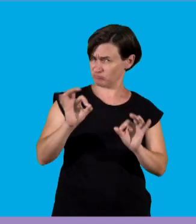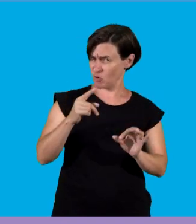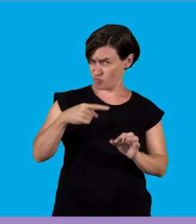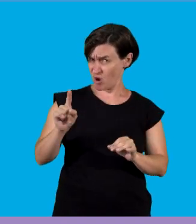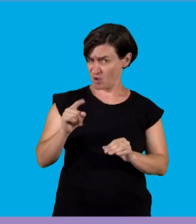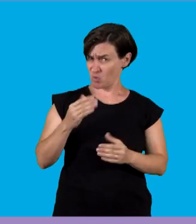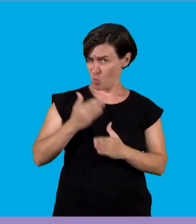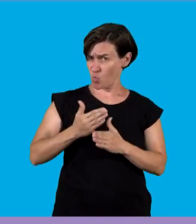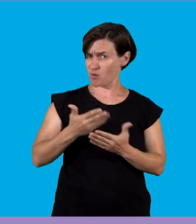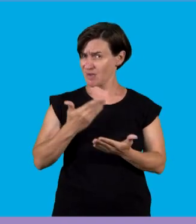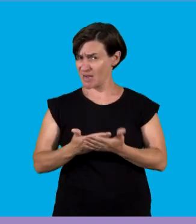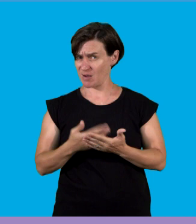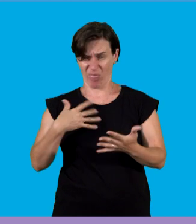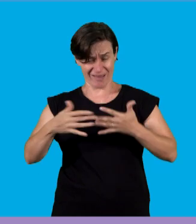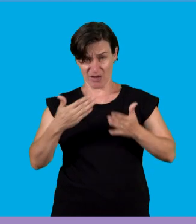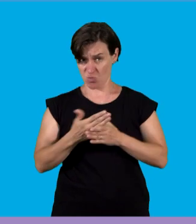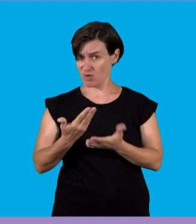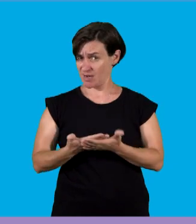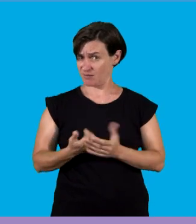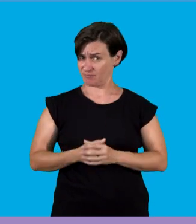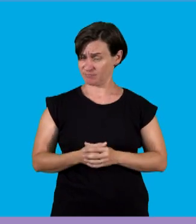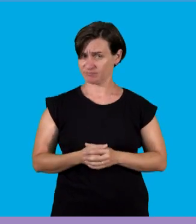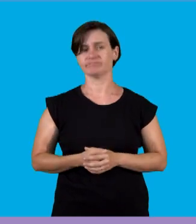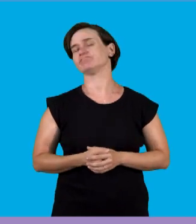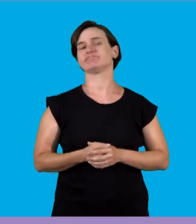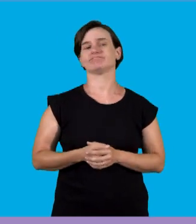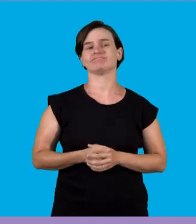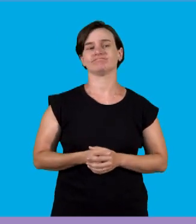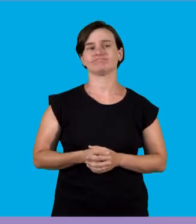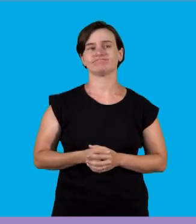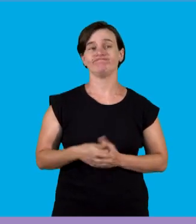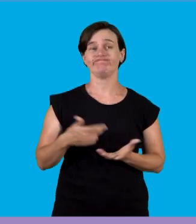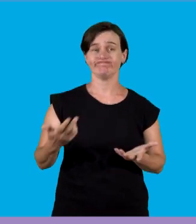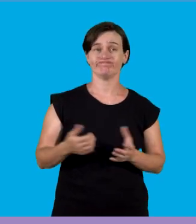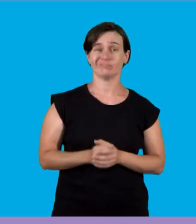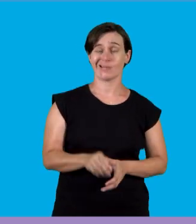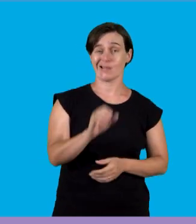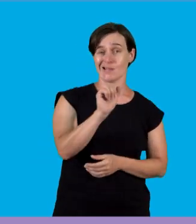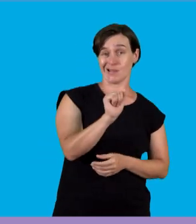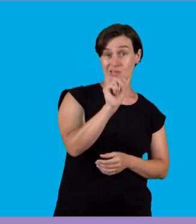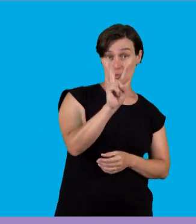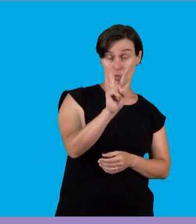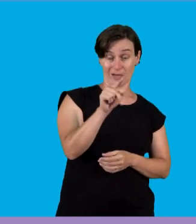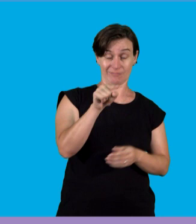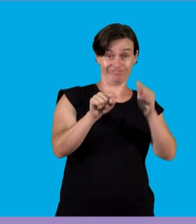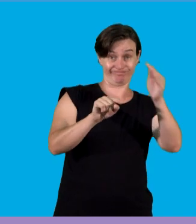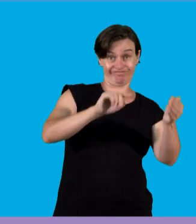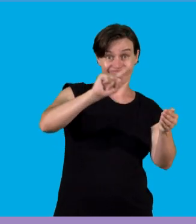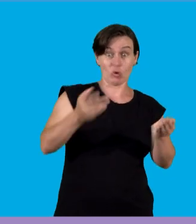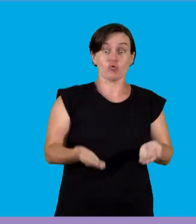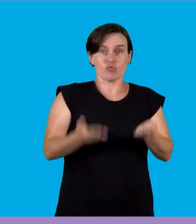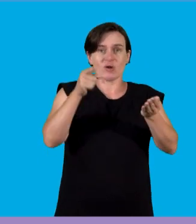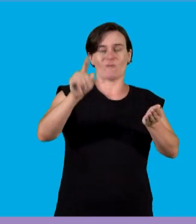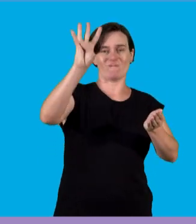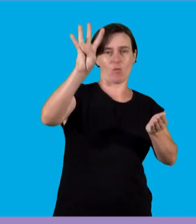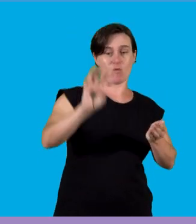that it works with all values. So we have a squared, and this has been raised to an exponent 4. So